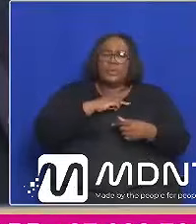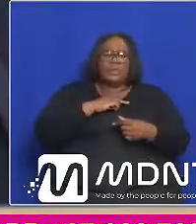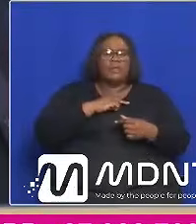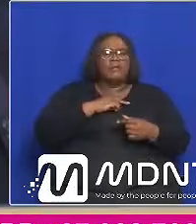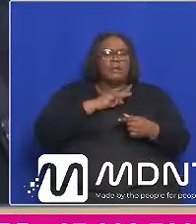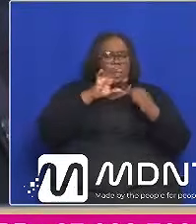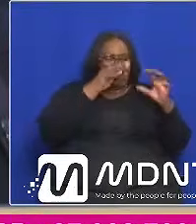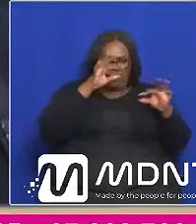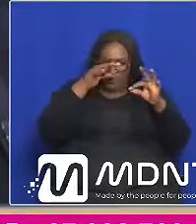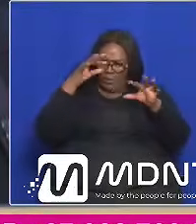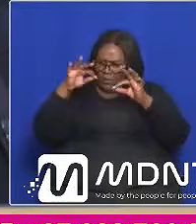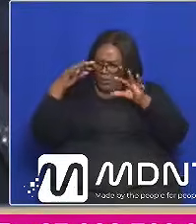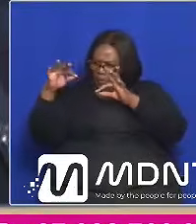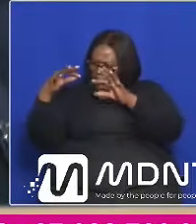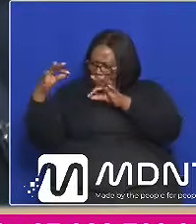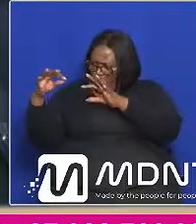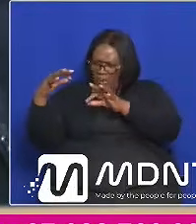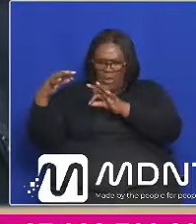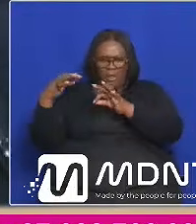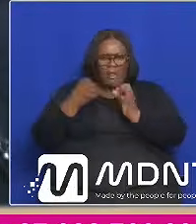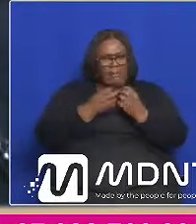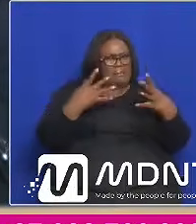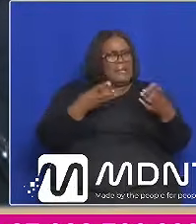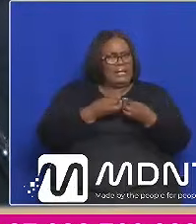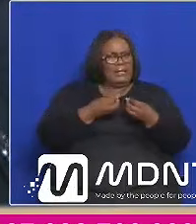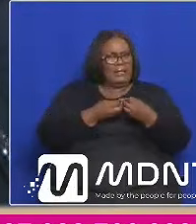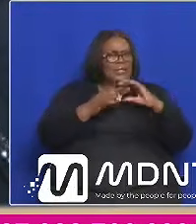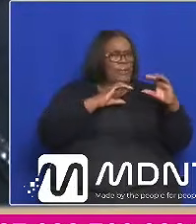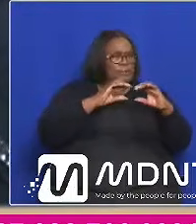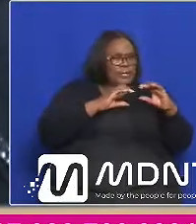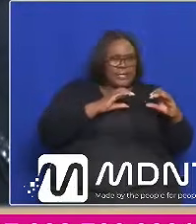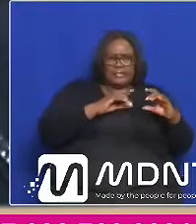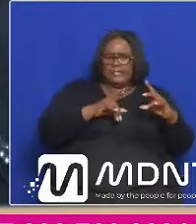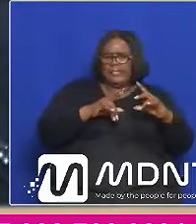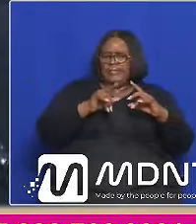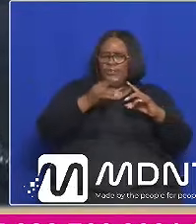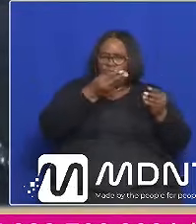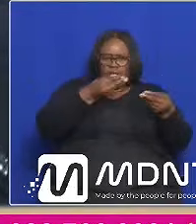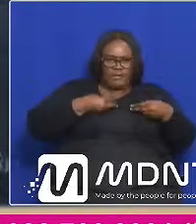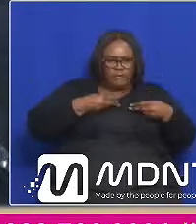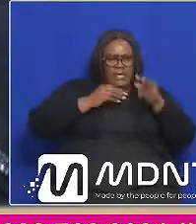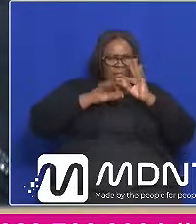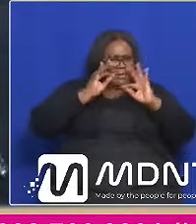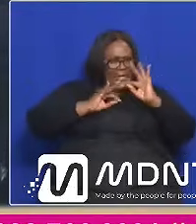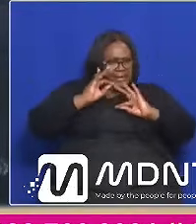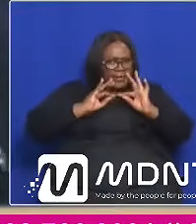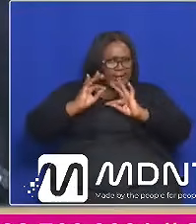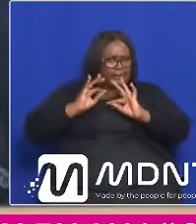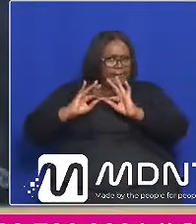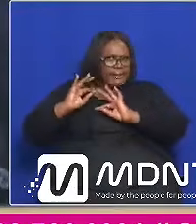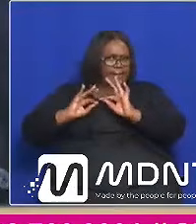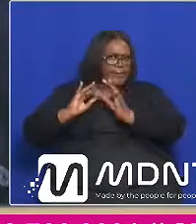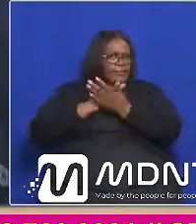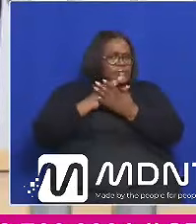several things, exchanges. You have given us explanations to some of it, some you